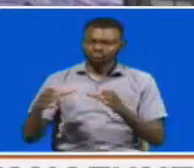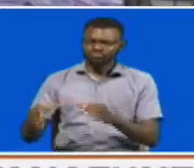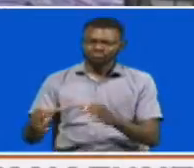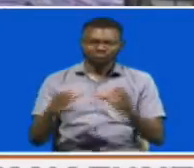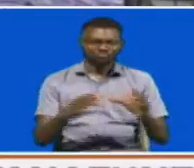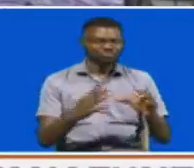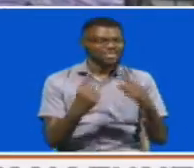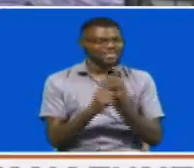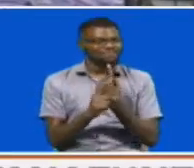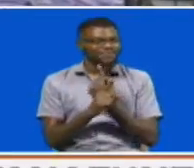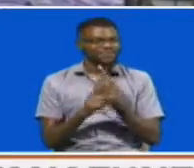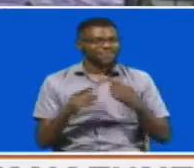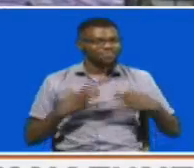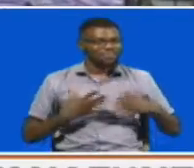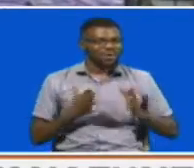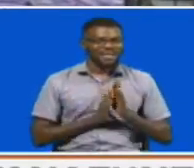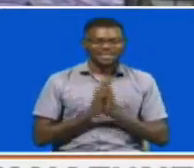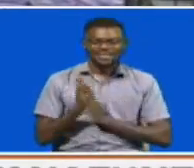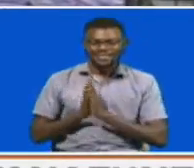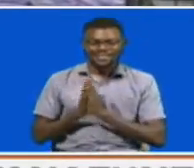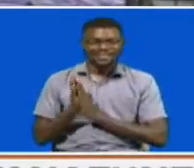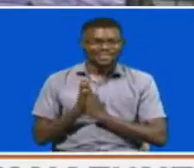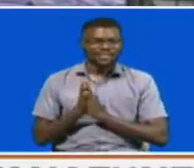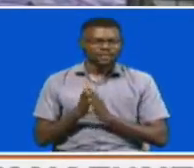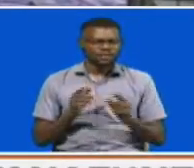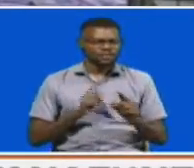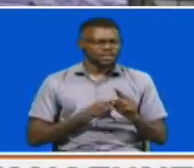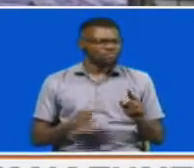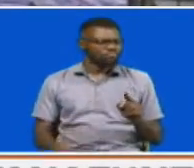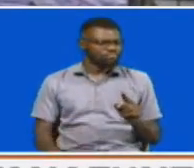run away from that one. Whereby, again, when look at